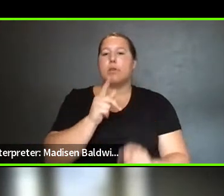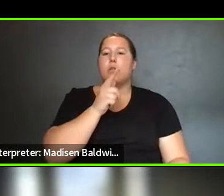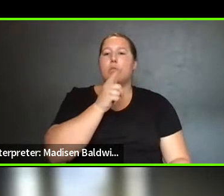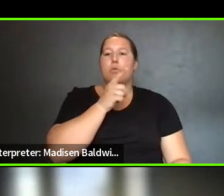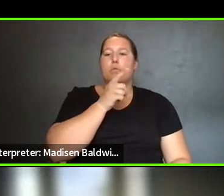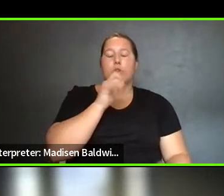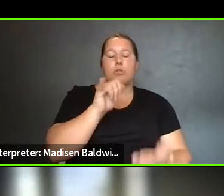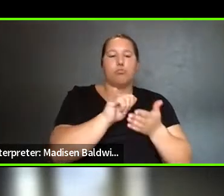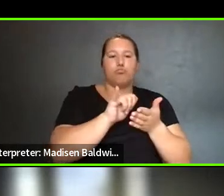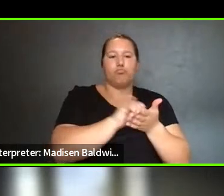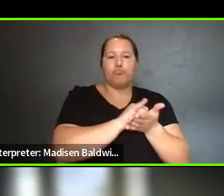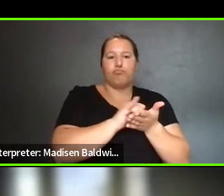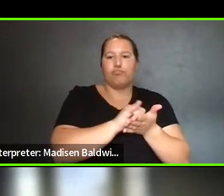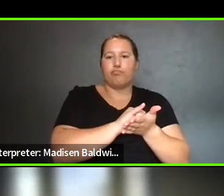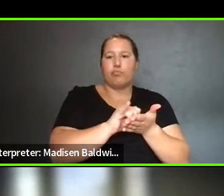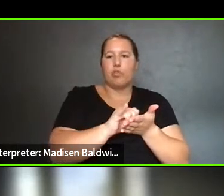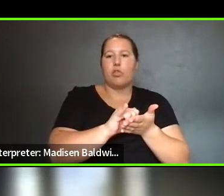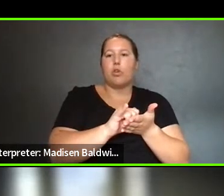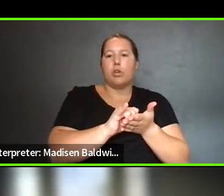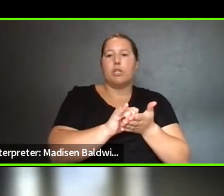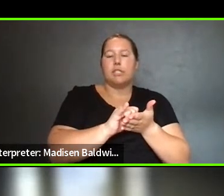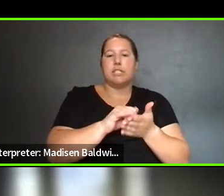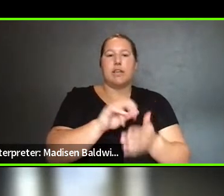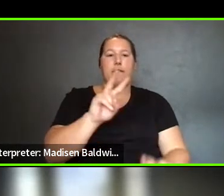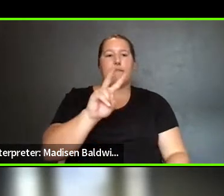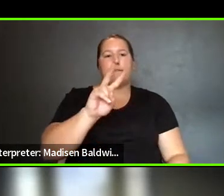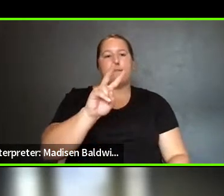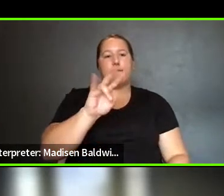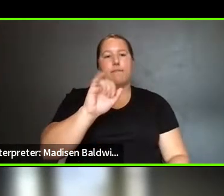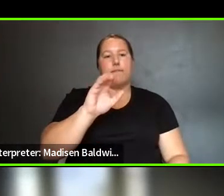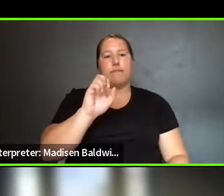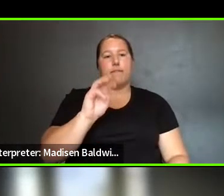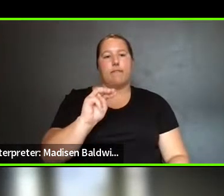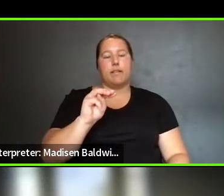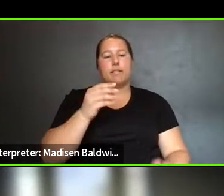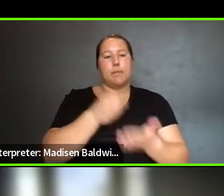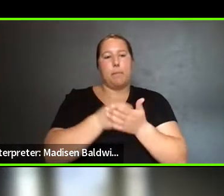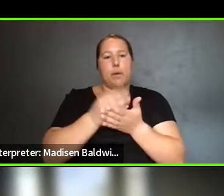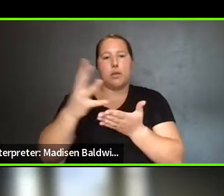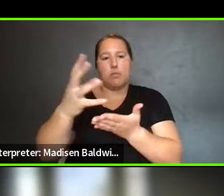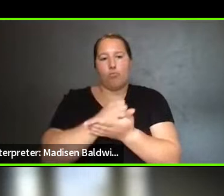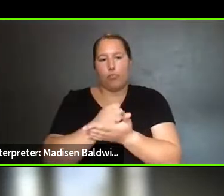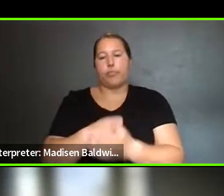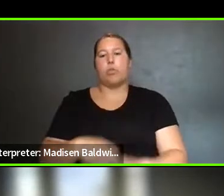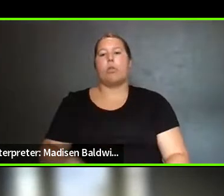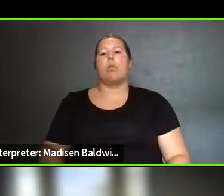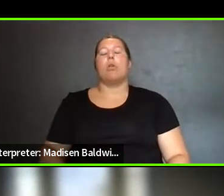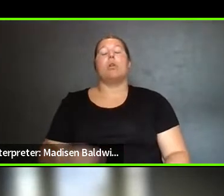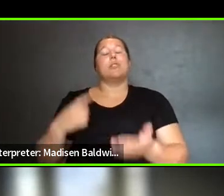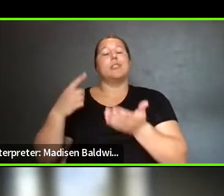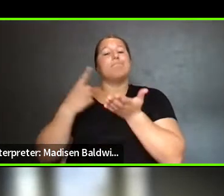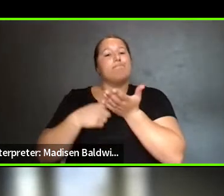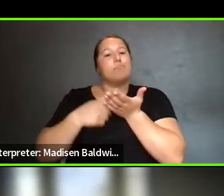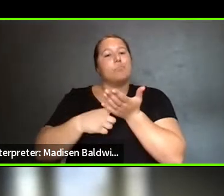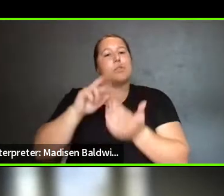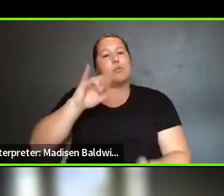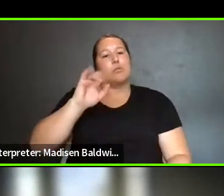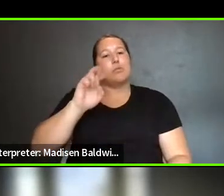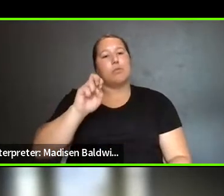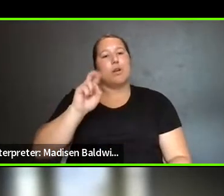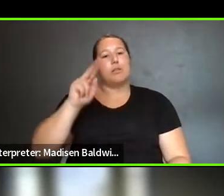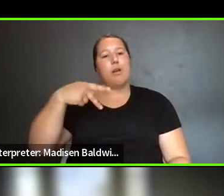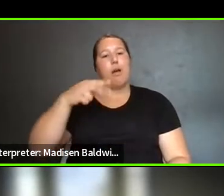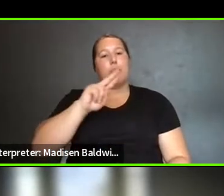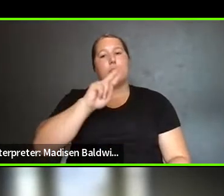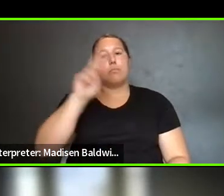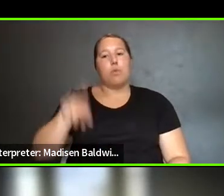Compensation application, which Aaliyah can speak to more. But we did have an agreement with Rise Up Rochester for this past year to provide